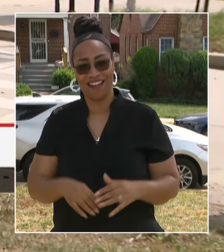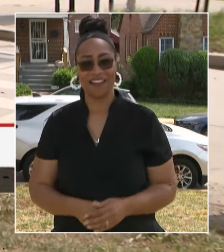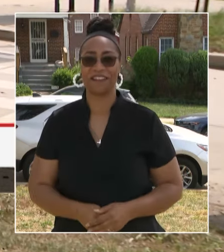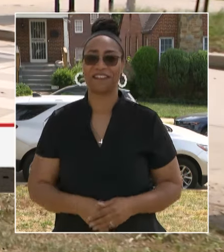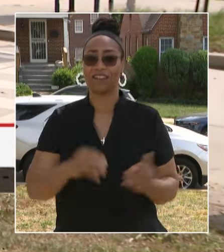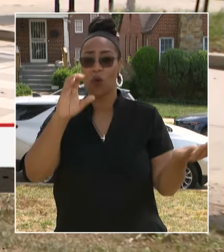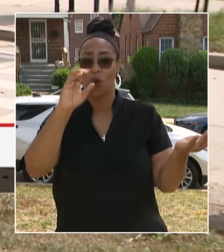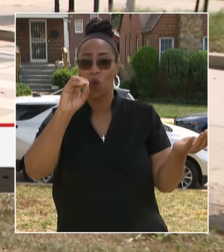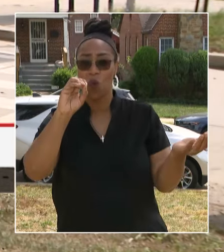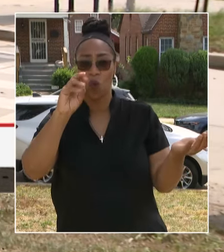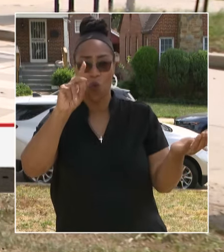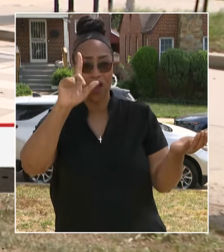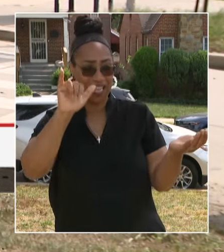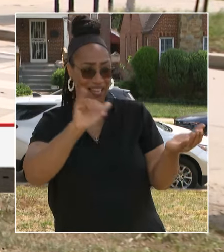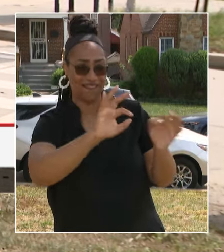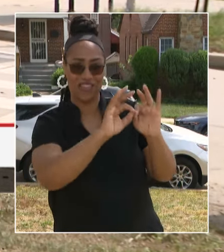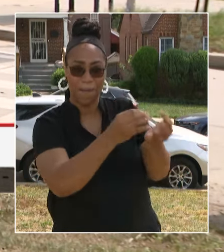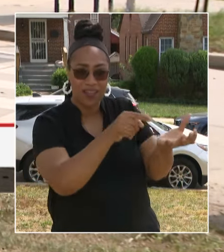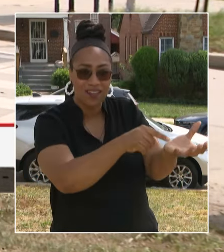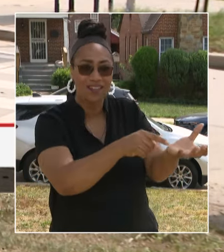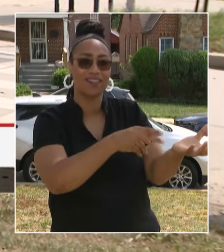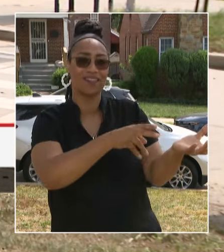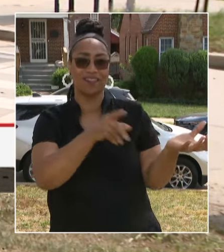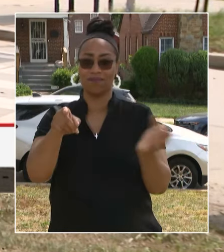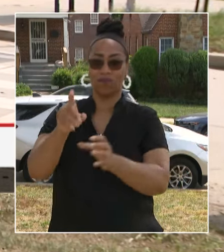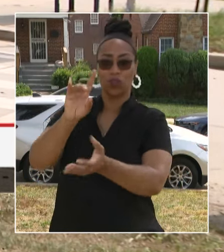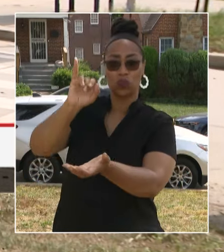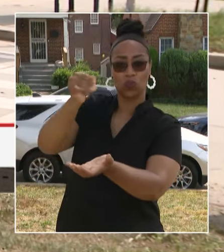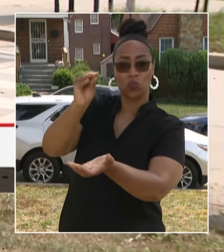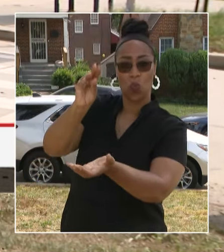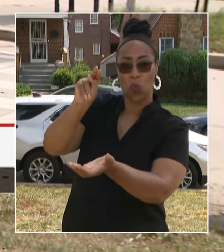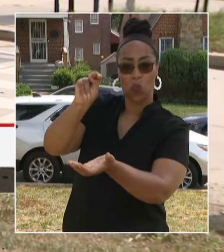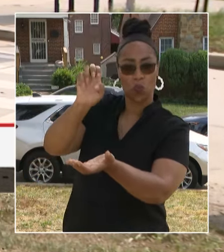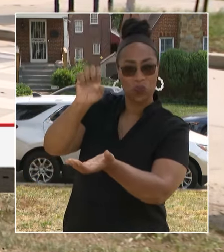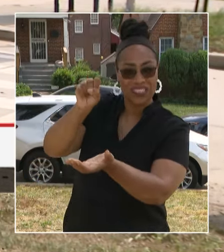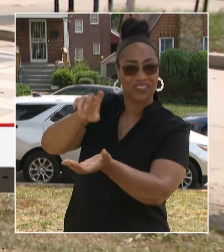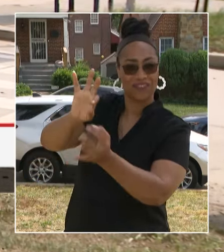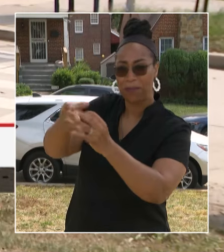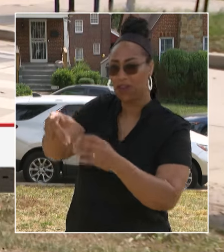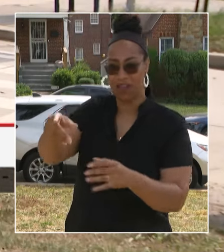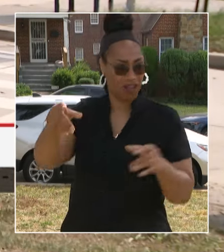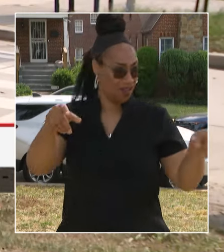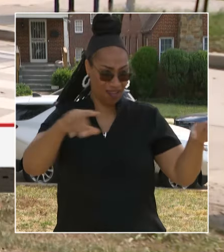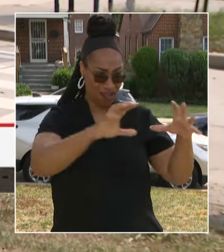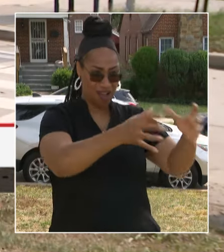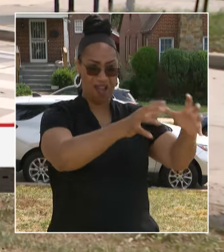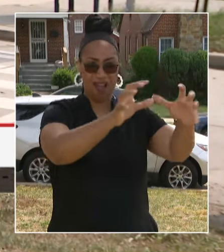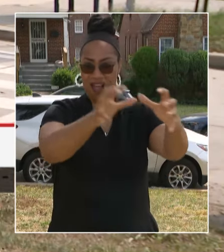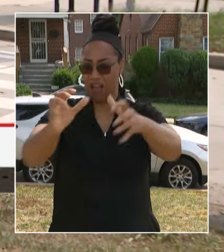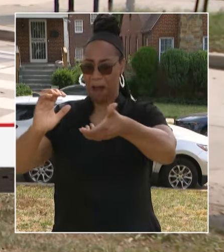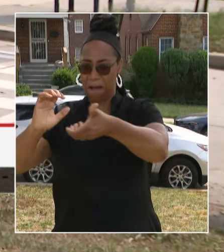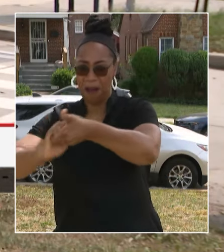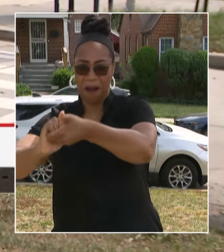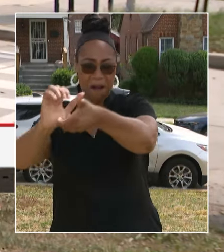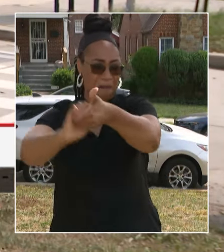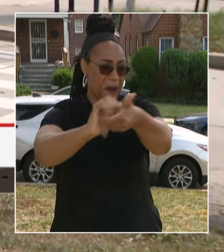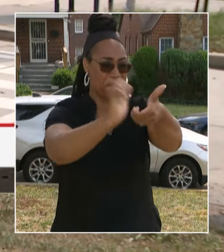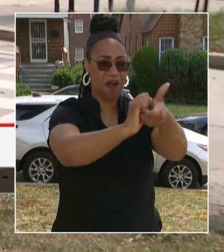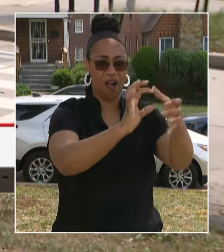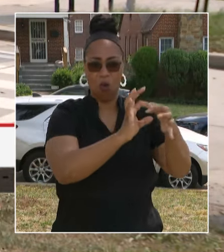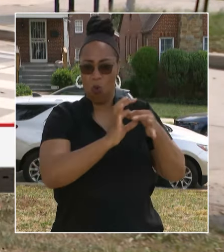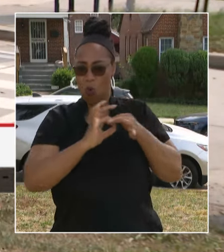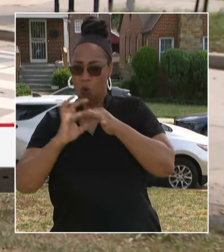people were that actually served with this man and worked with this man and made a difference in our community. So we're here